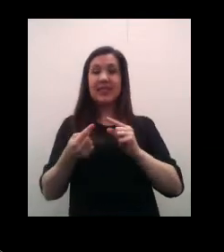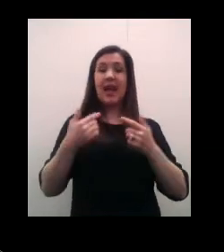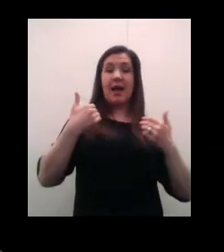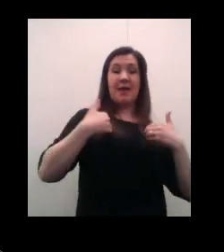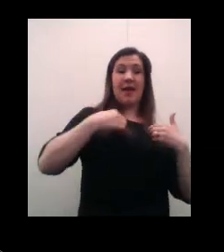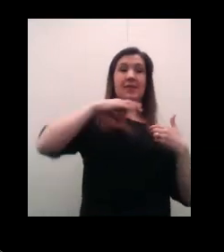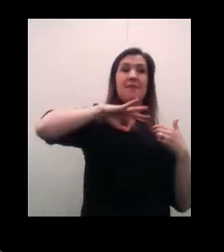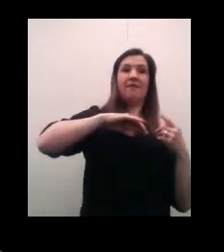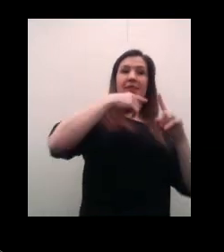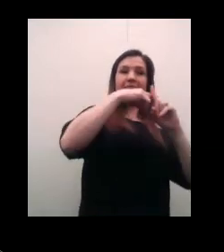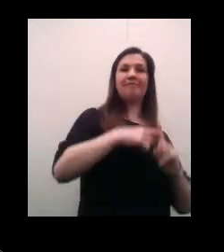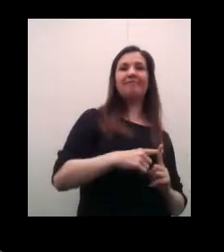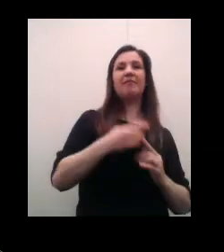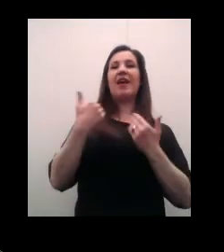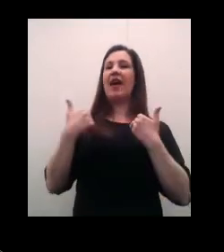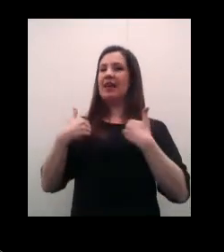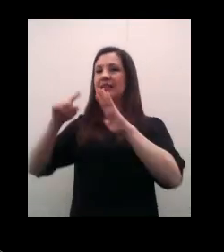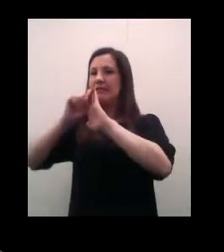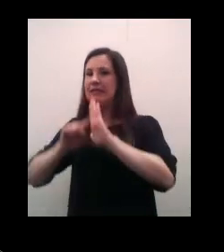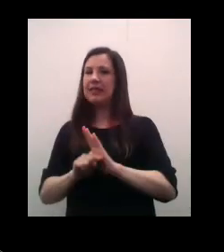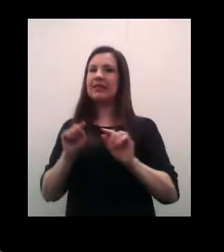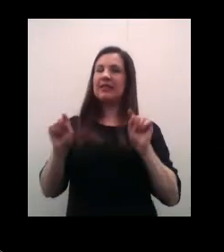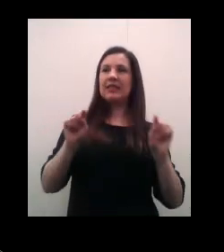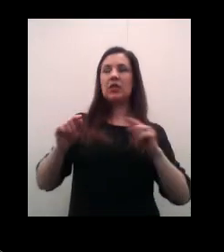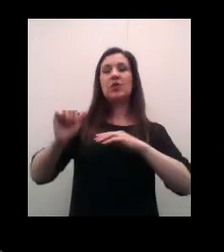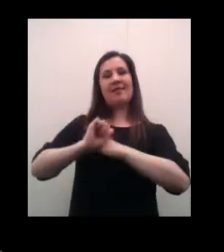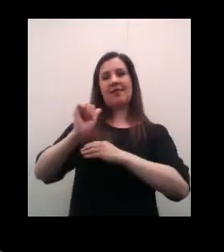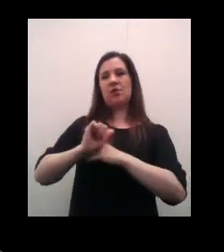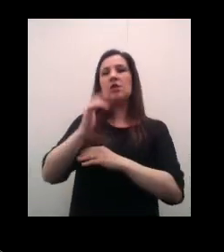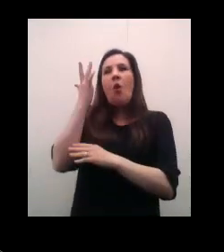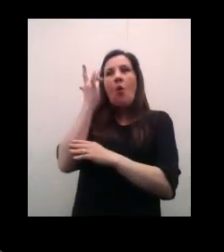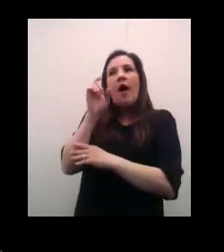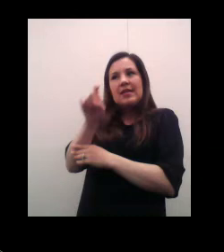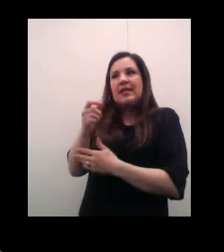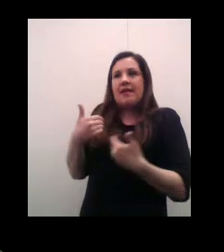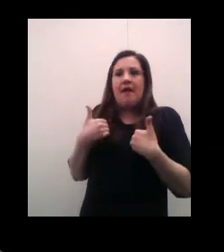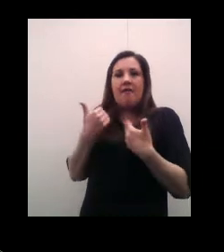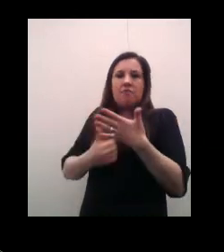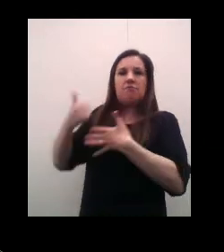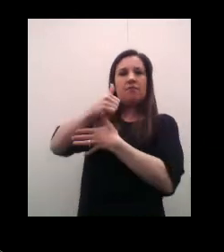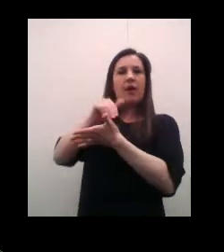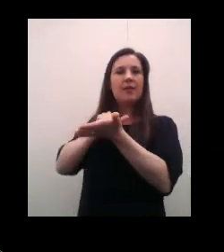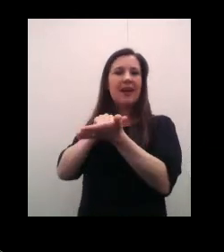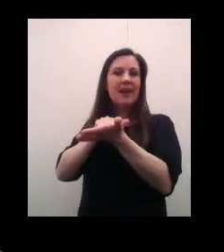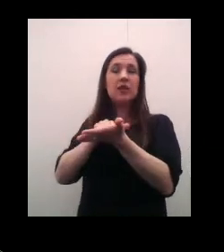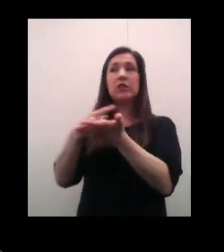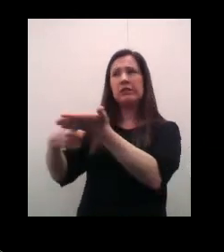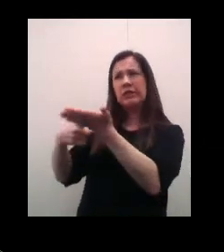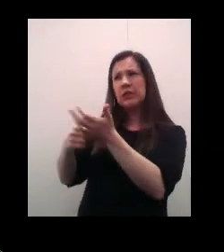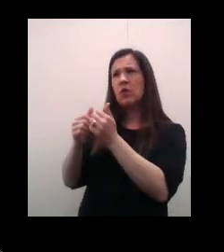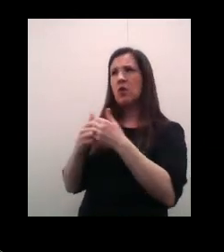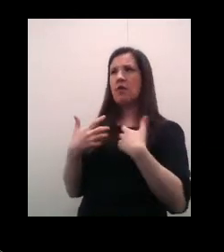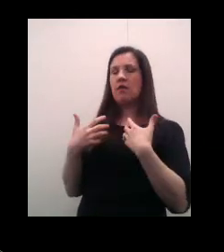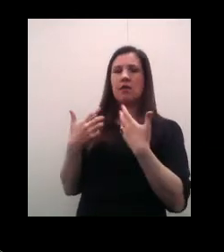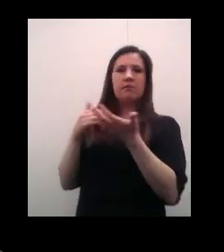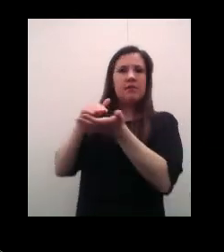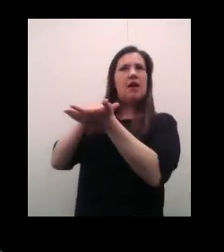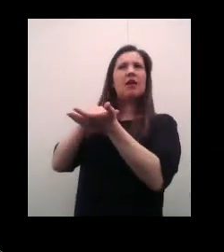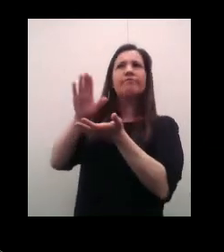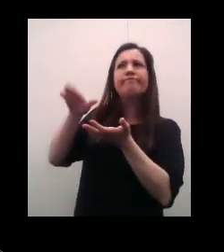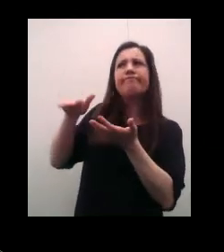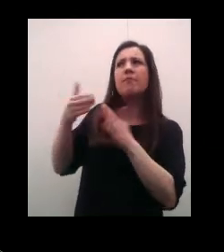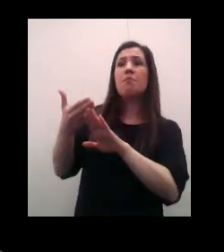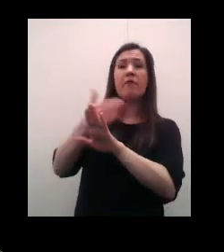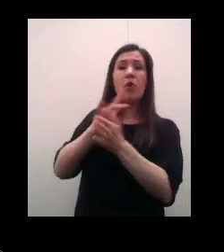dangerous. So we really, another reason why you should have a healthcare provider is that you should really talk to your healthcare provider